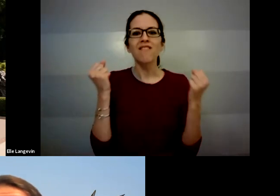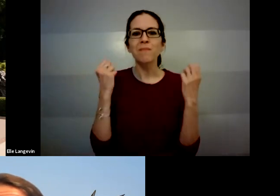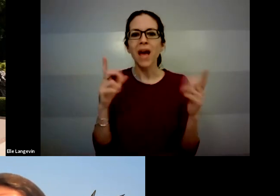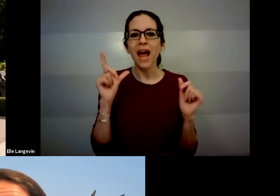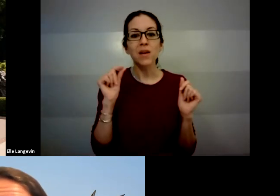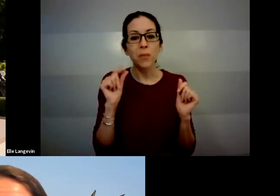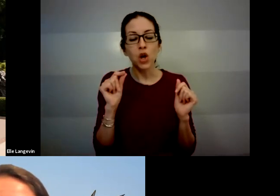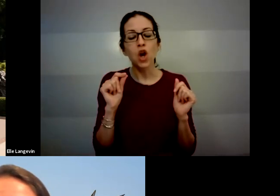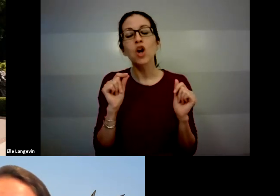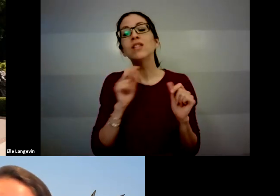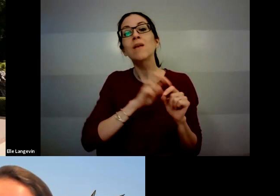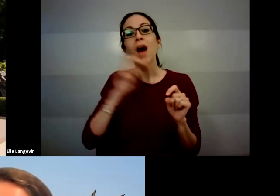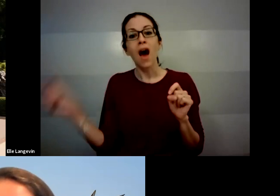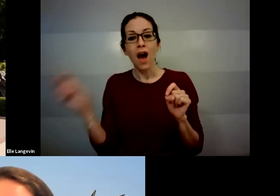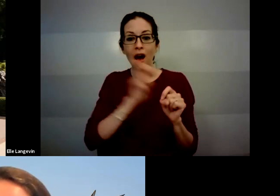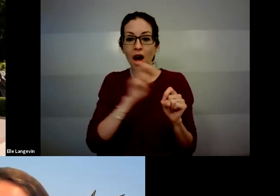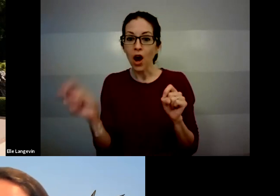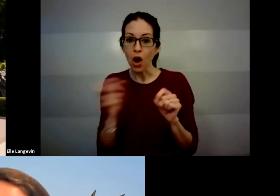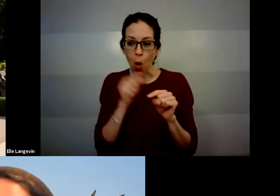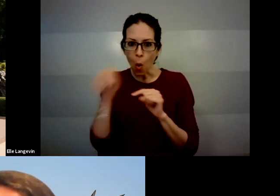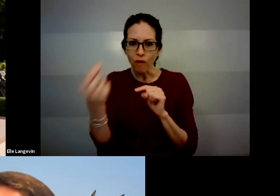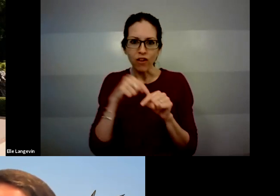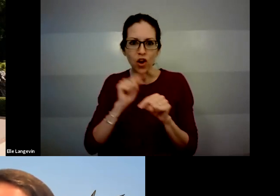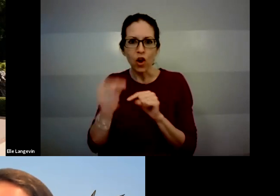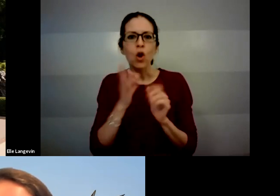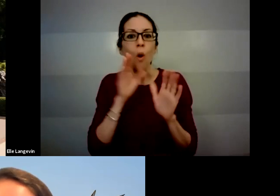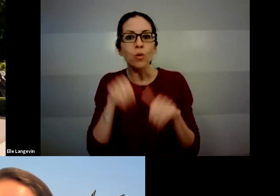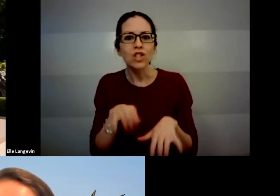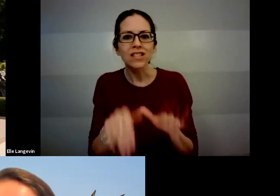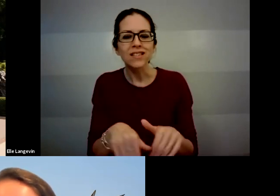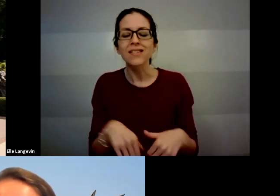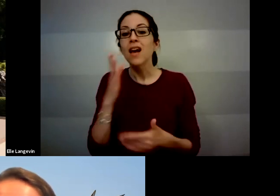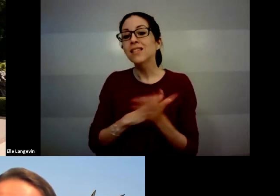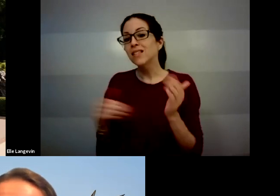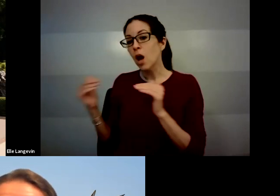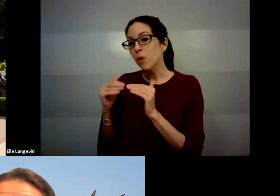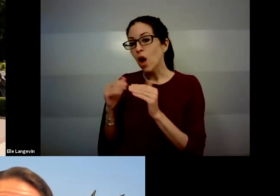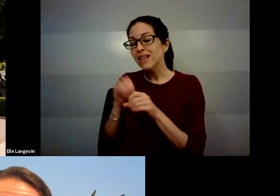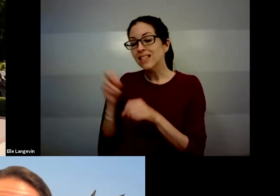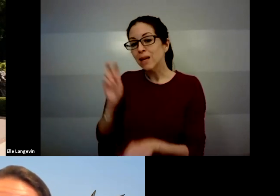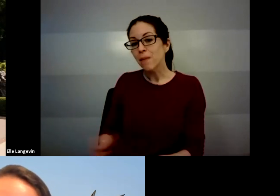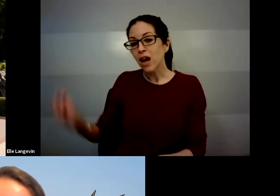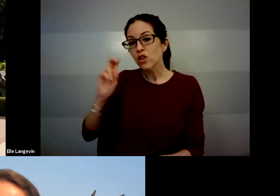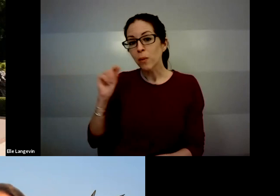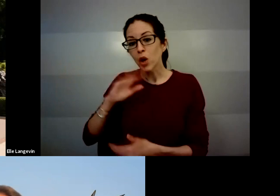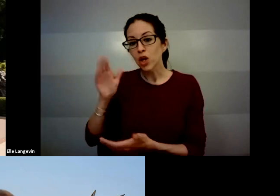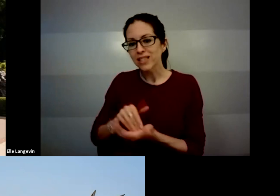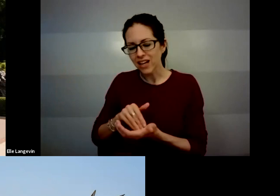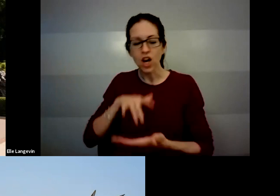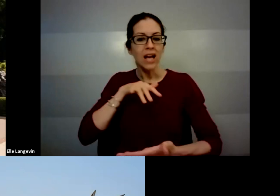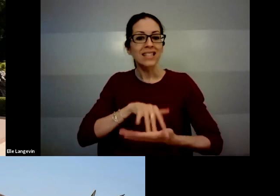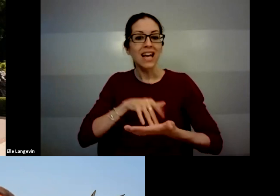migrate between oceans. So some of our colleagues in the Migratory Bird Center study birds like parasitic jaegers,